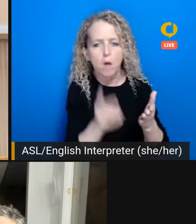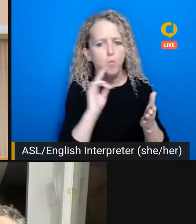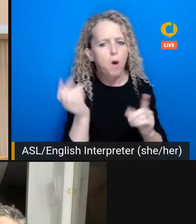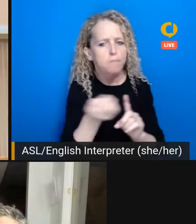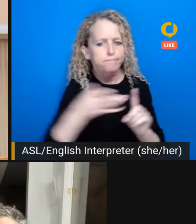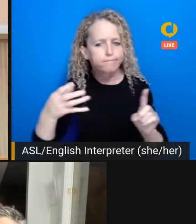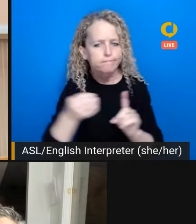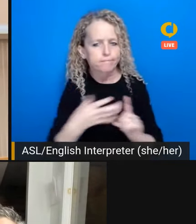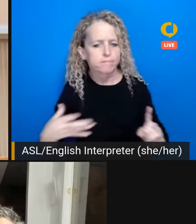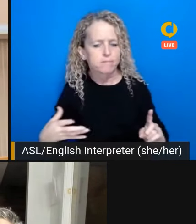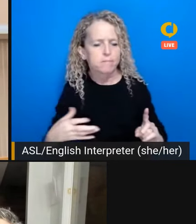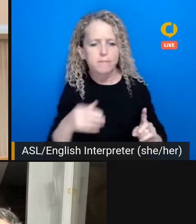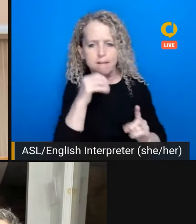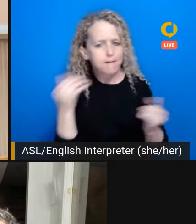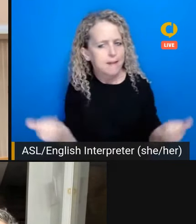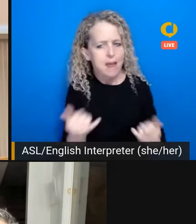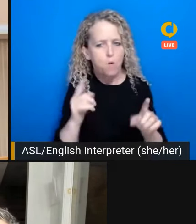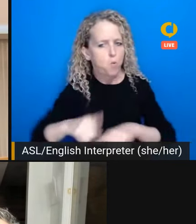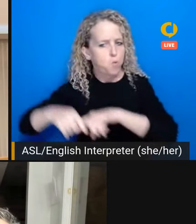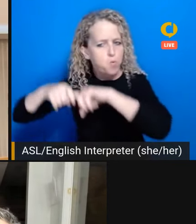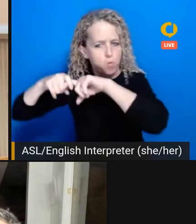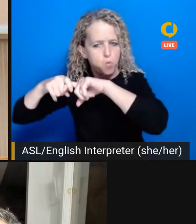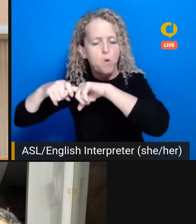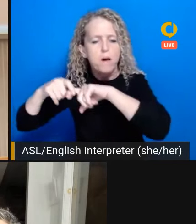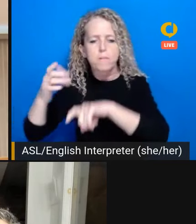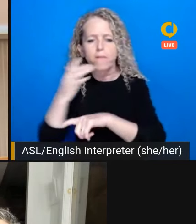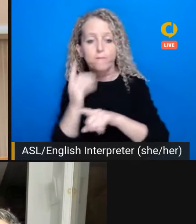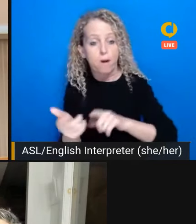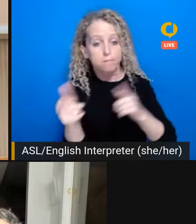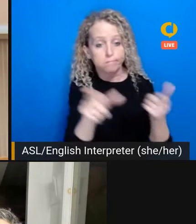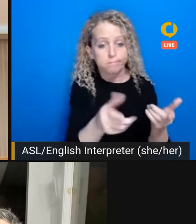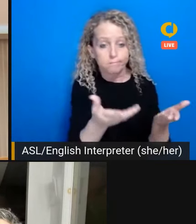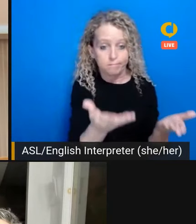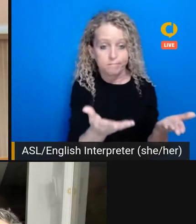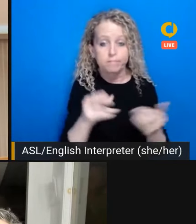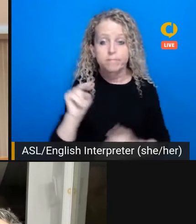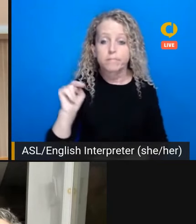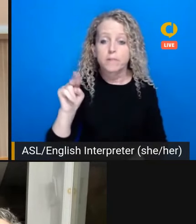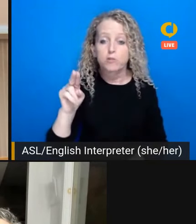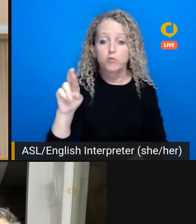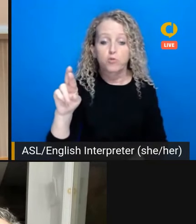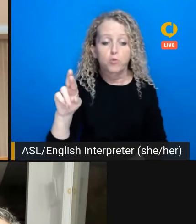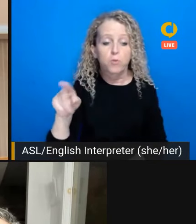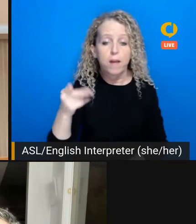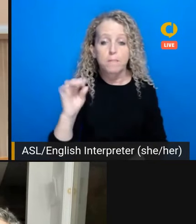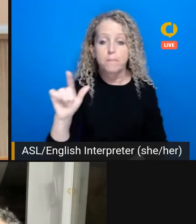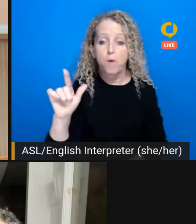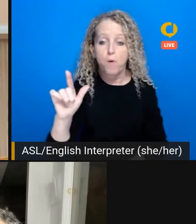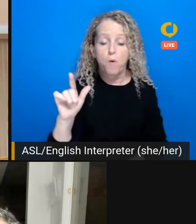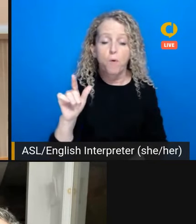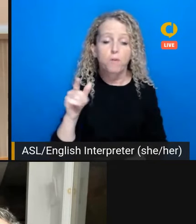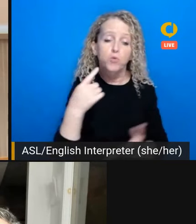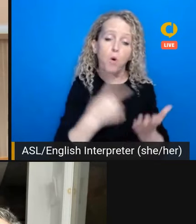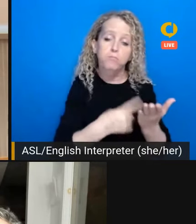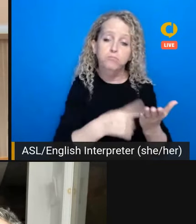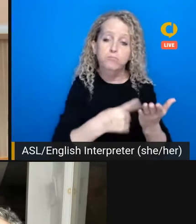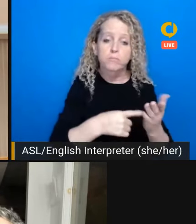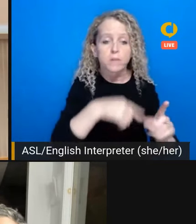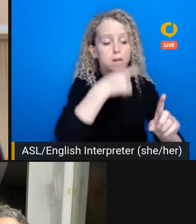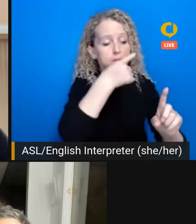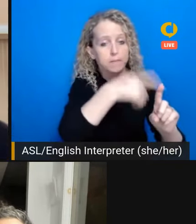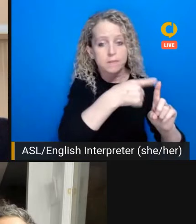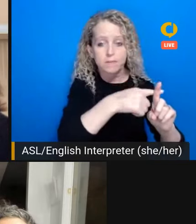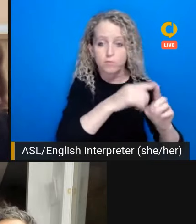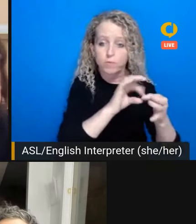I think I'd rather hear what Nur and Paul have to say regarding the successes and the definition of AI as